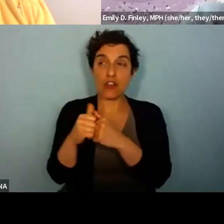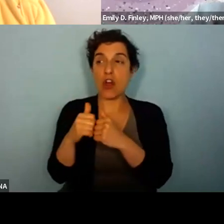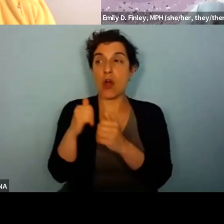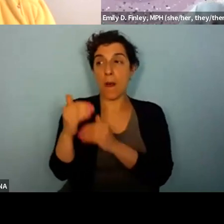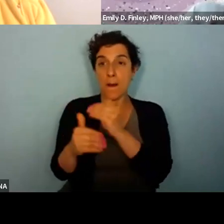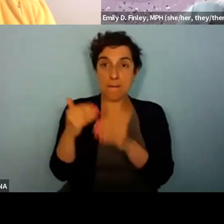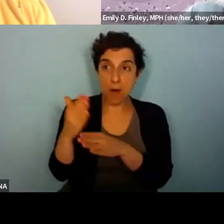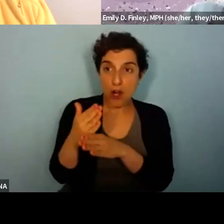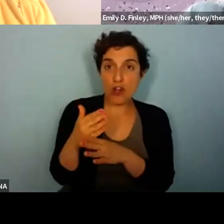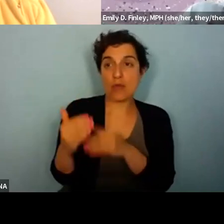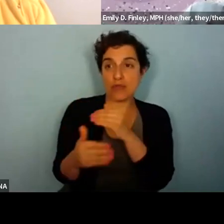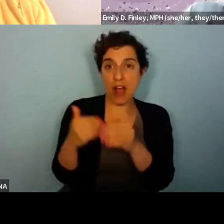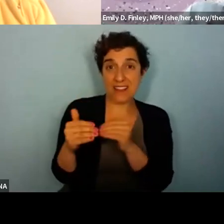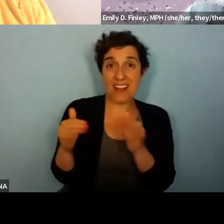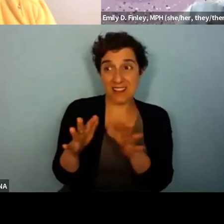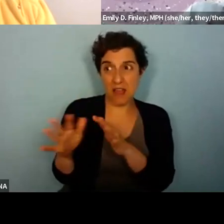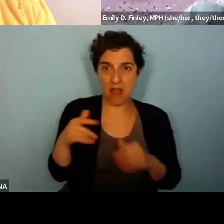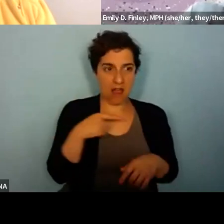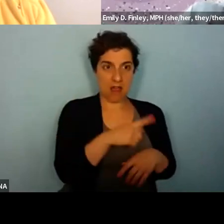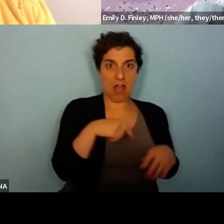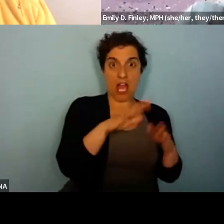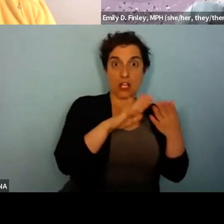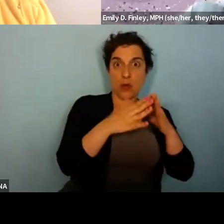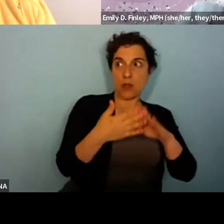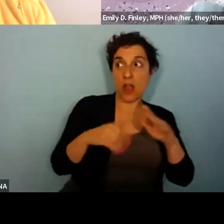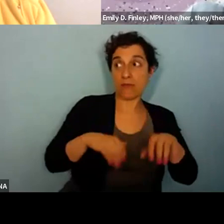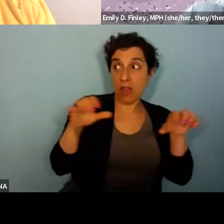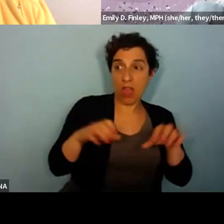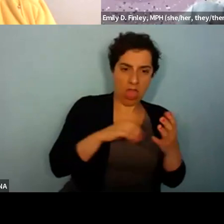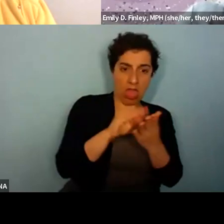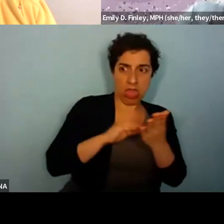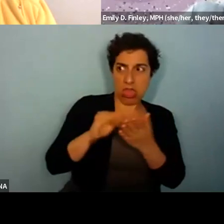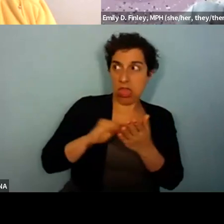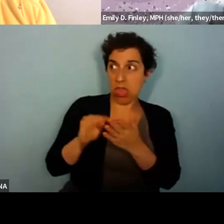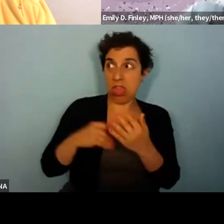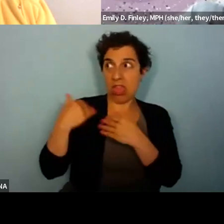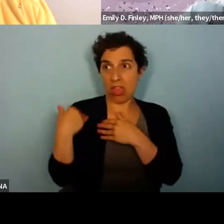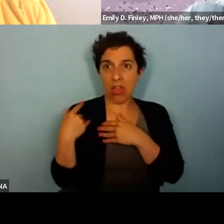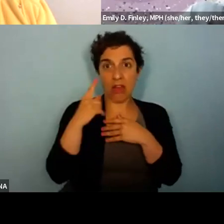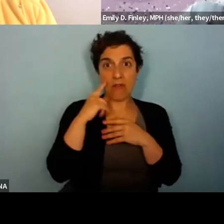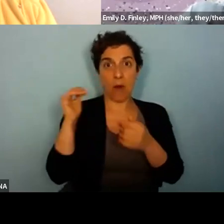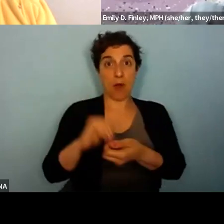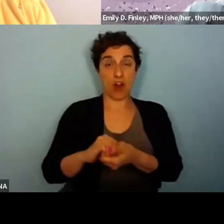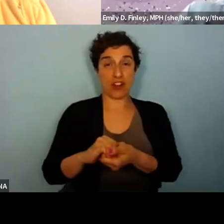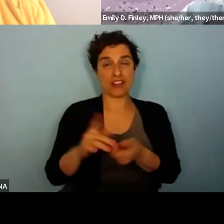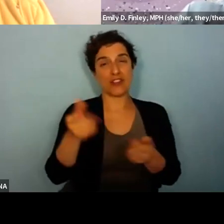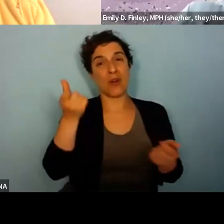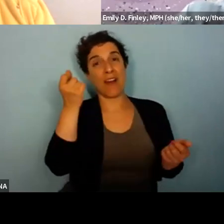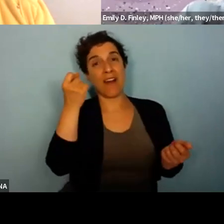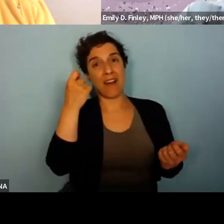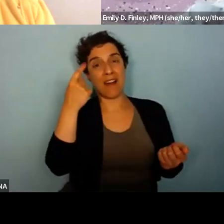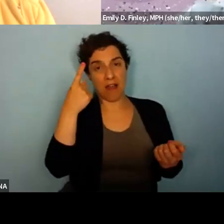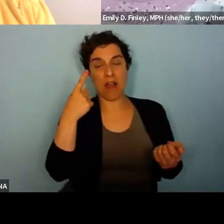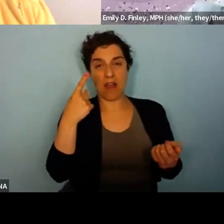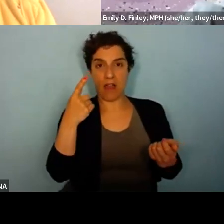that communities are going through to be your partner. And so I think having an understanding of that,